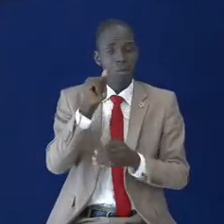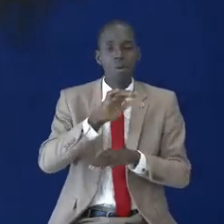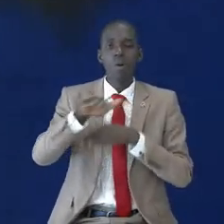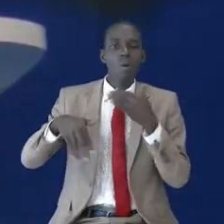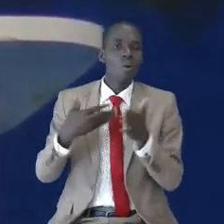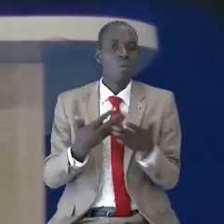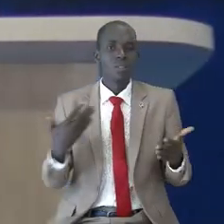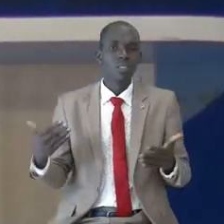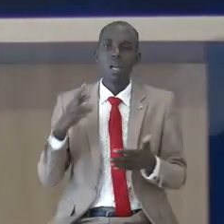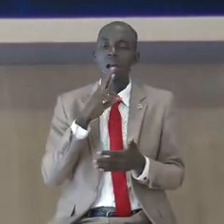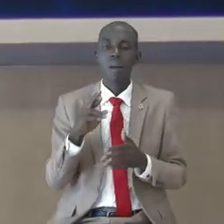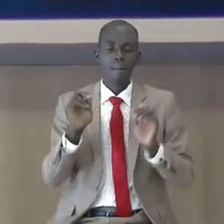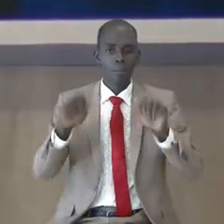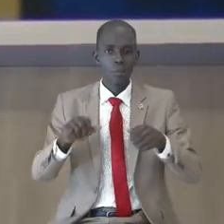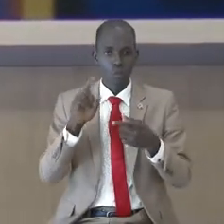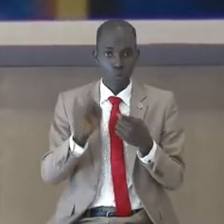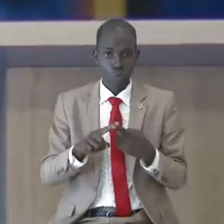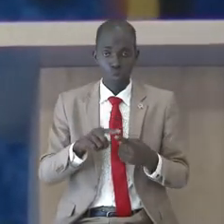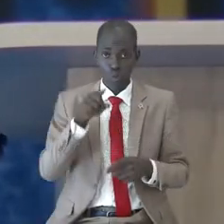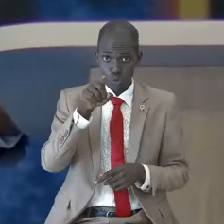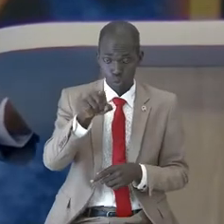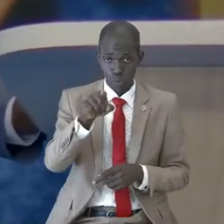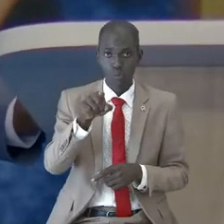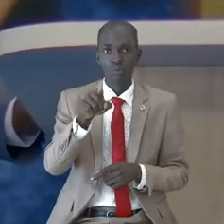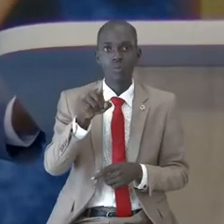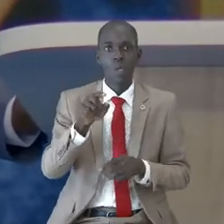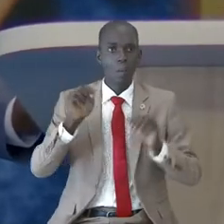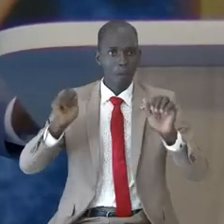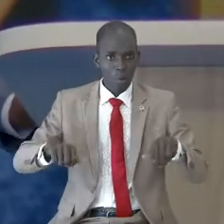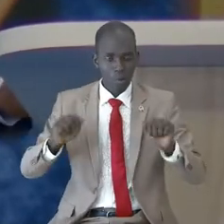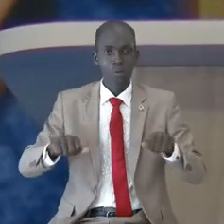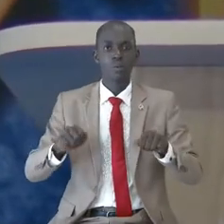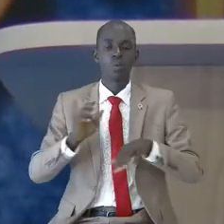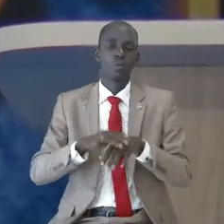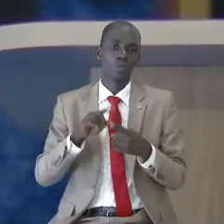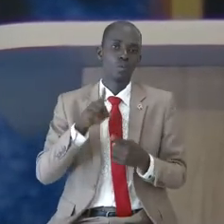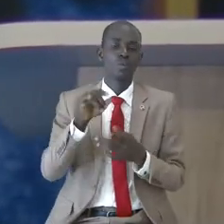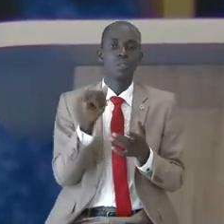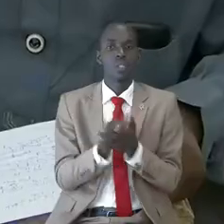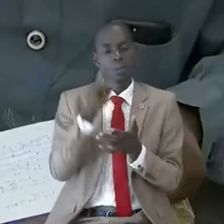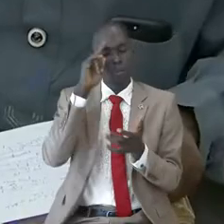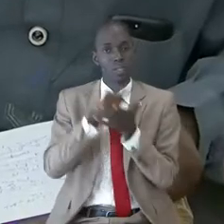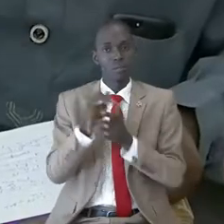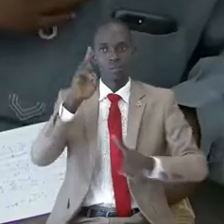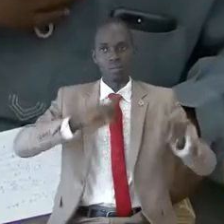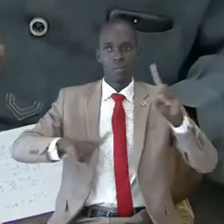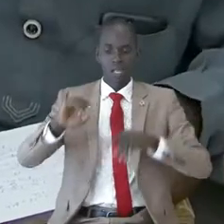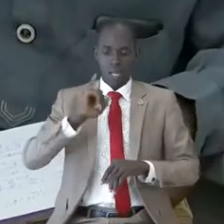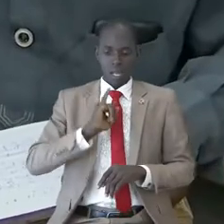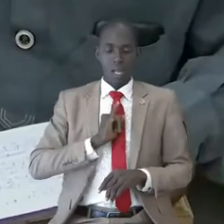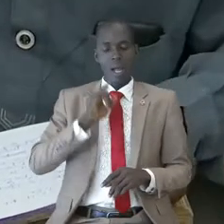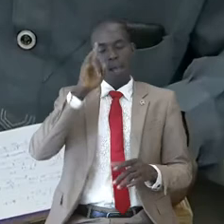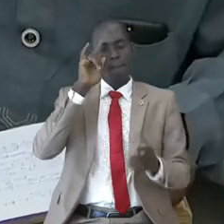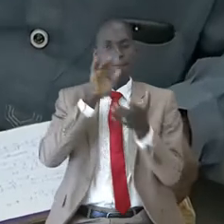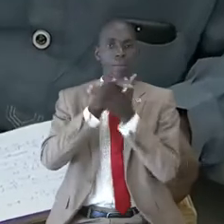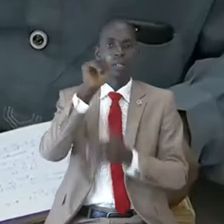all things are possible unto you as you believe. I believe. In Hebrews